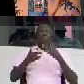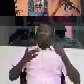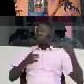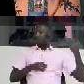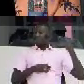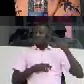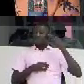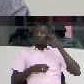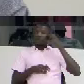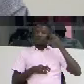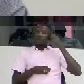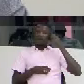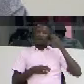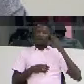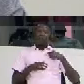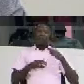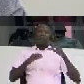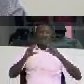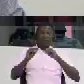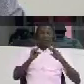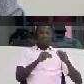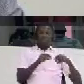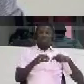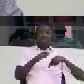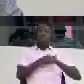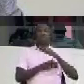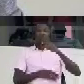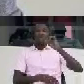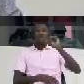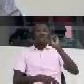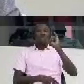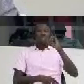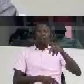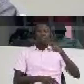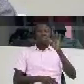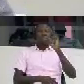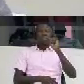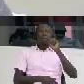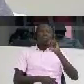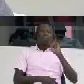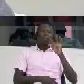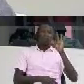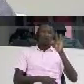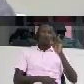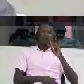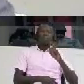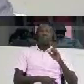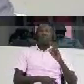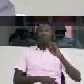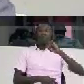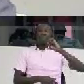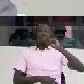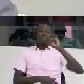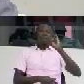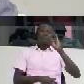hearing outreach activities in Sintet, Sibanor, Jambur, and